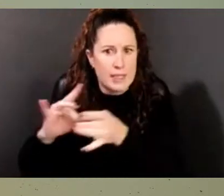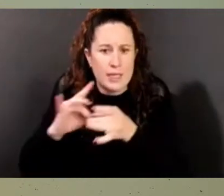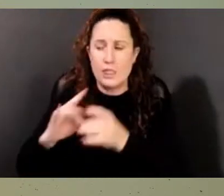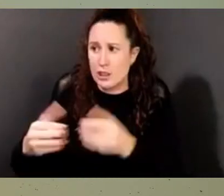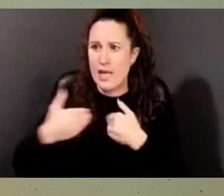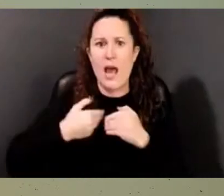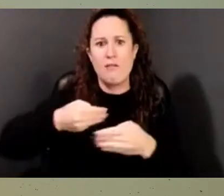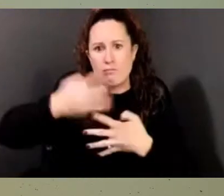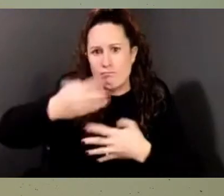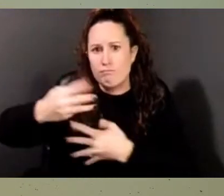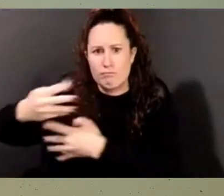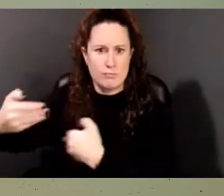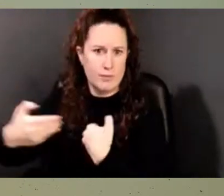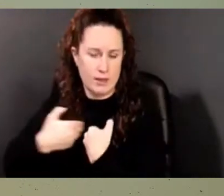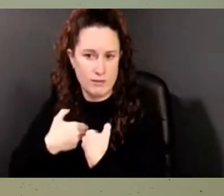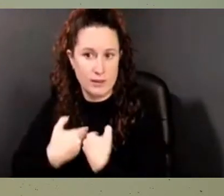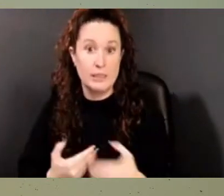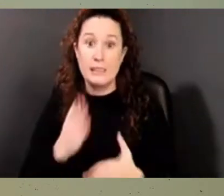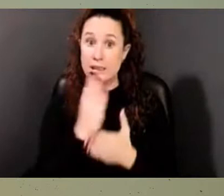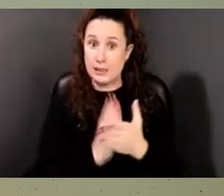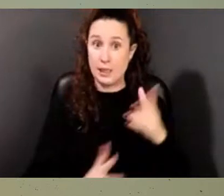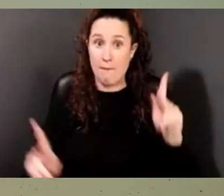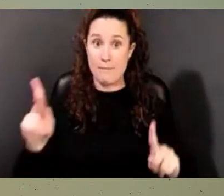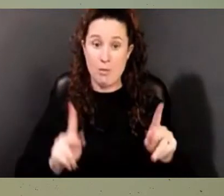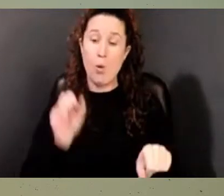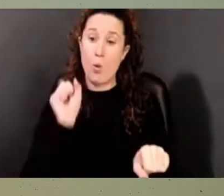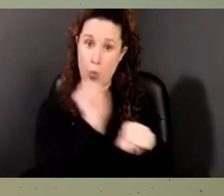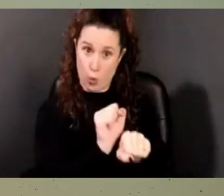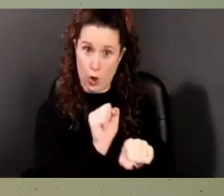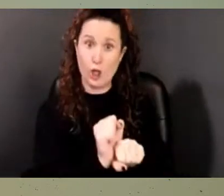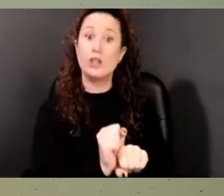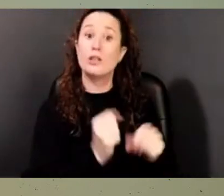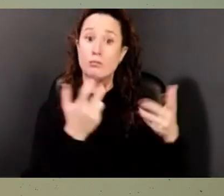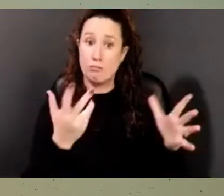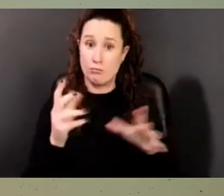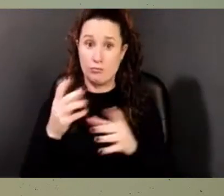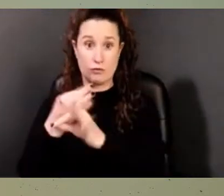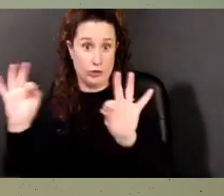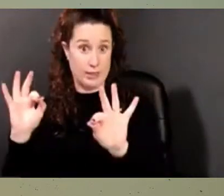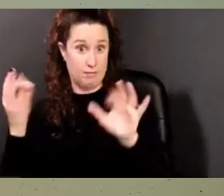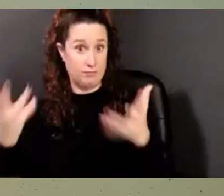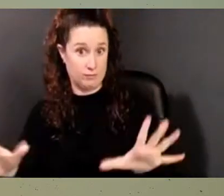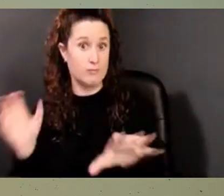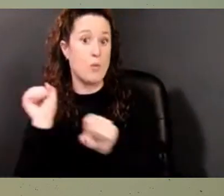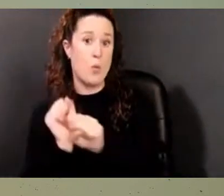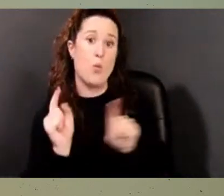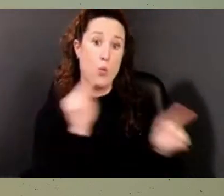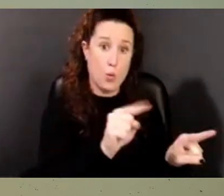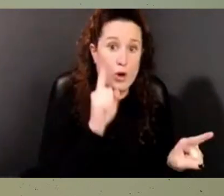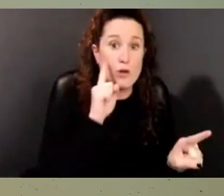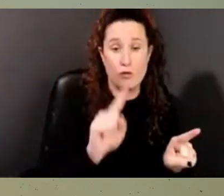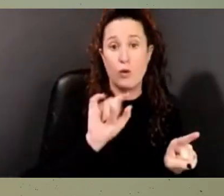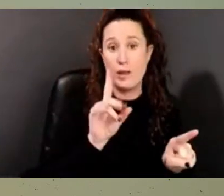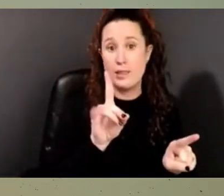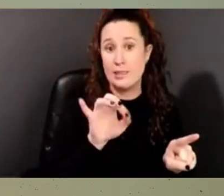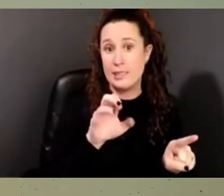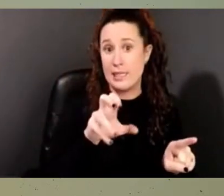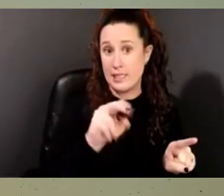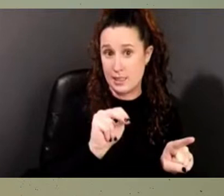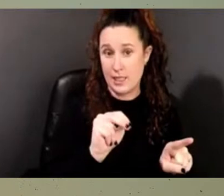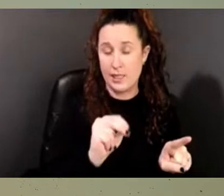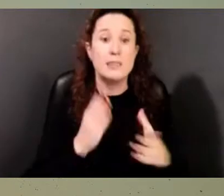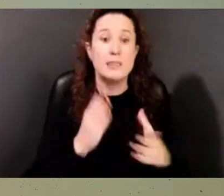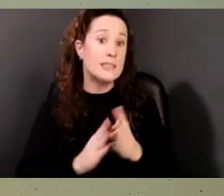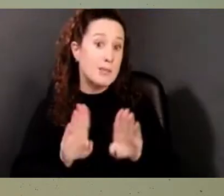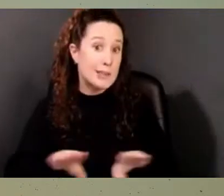Some of the African Americans were employed by the Dickinsons. Some of the children were indentured to John Dickinson, and some